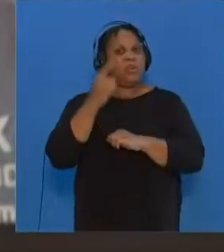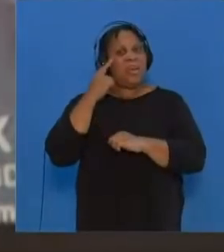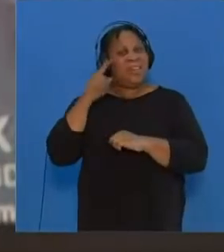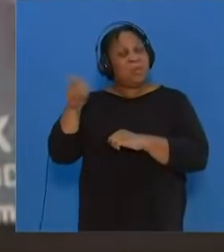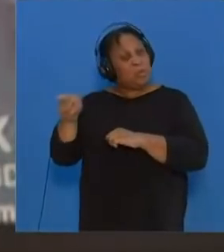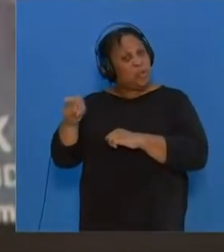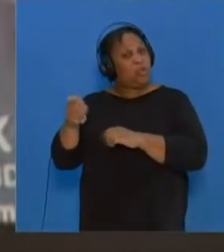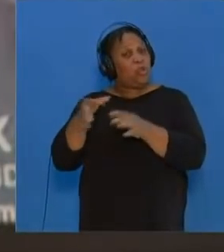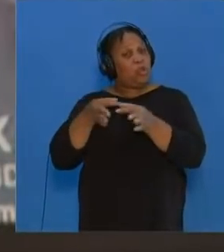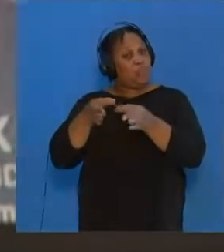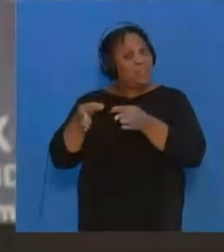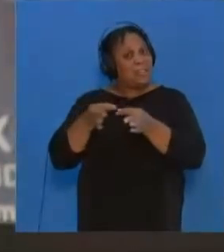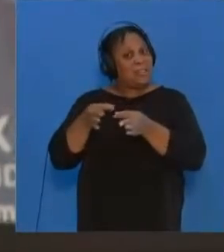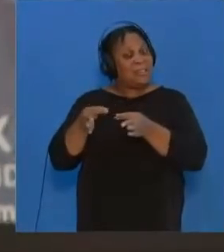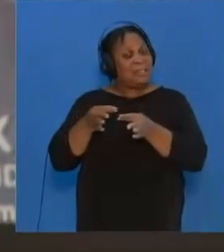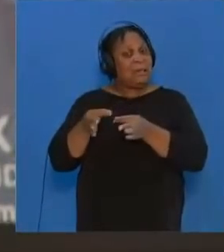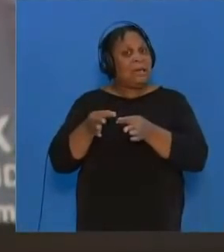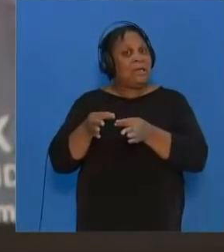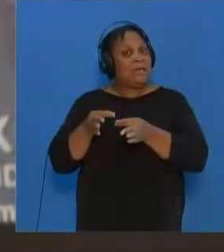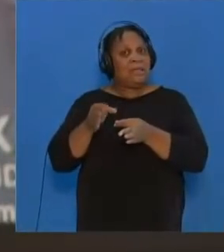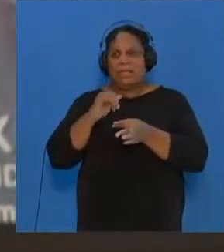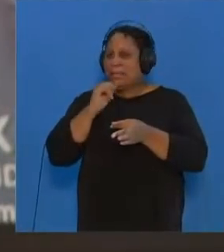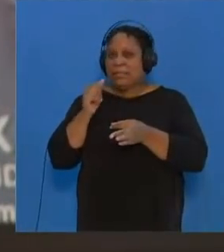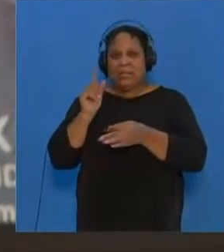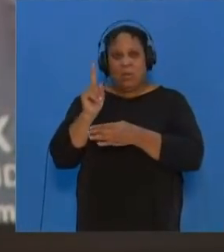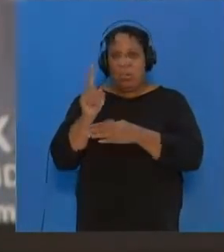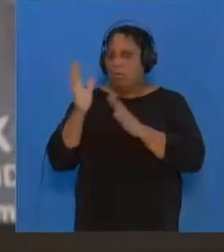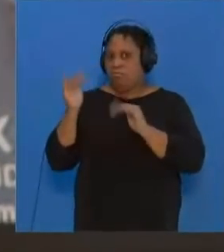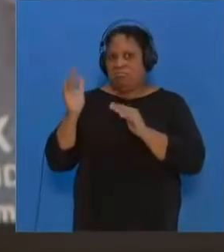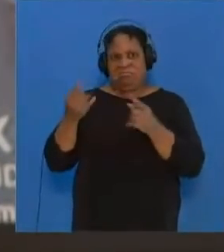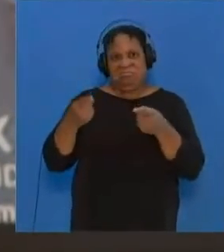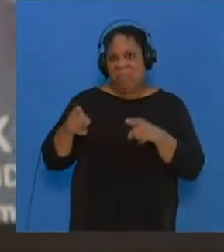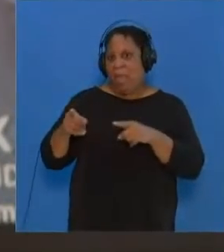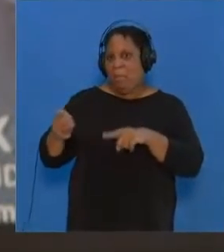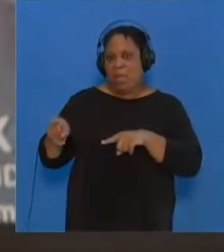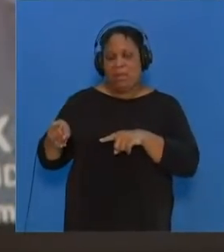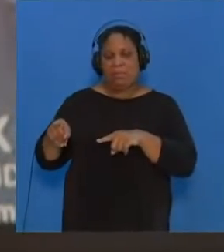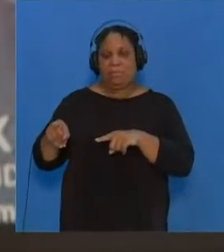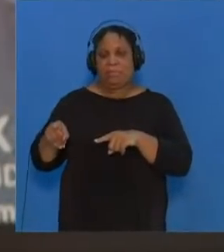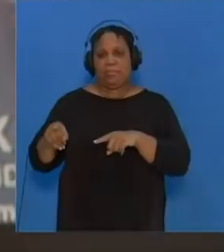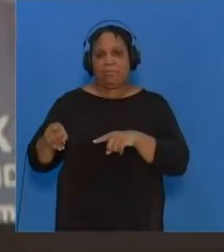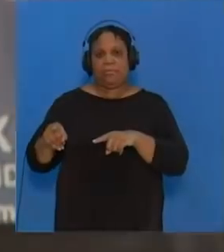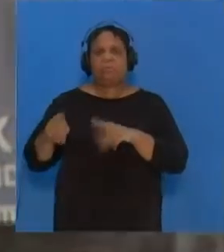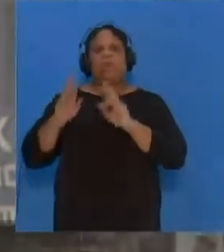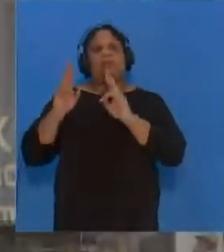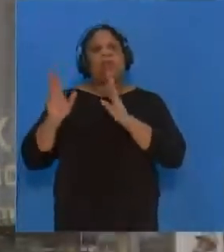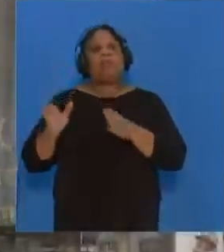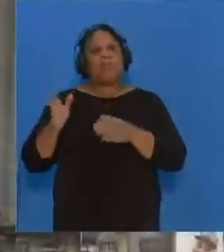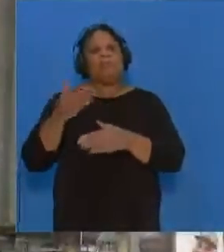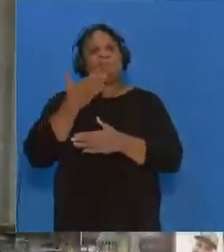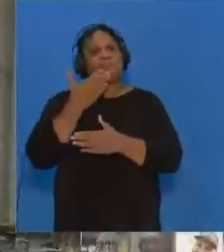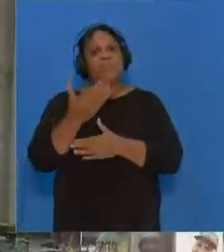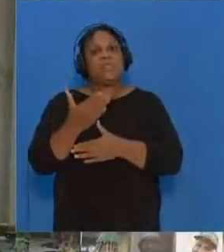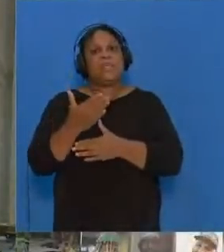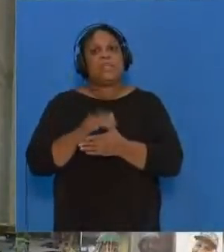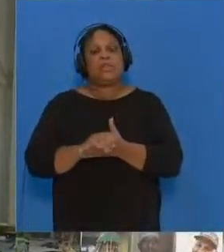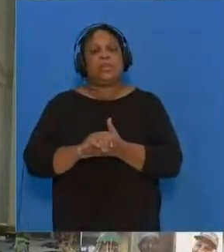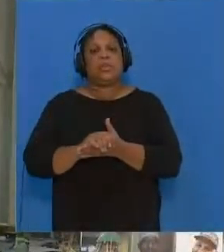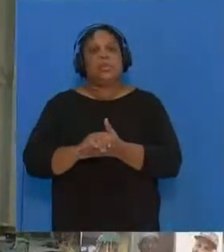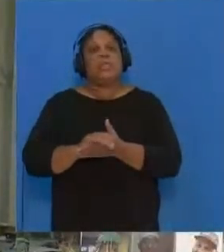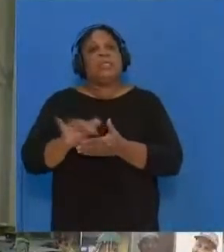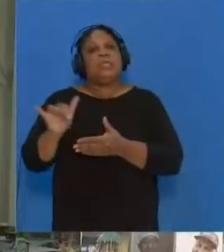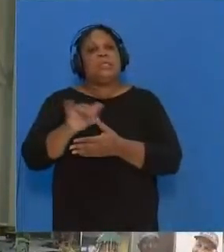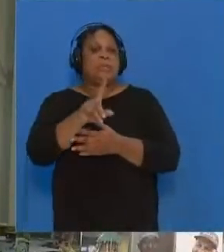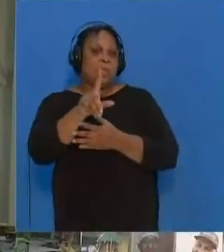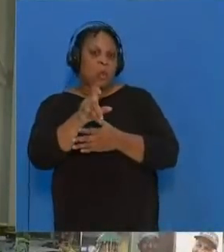you described is not one that we would expect to happen. Okay, thank you. Similar to a question that